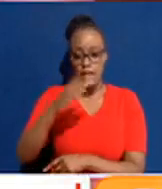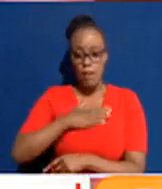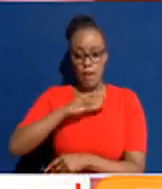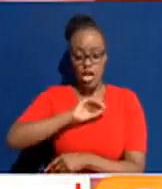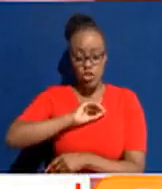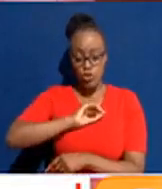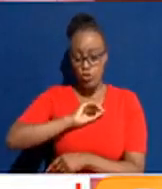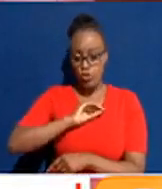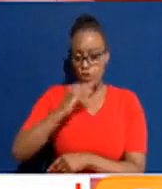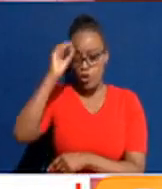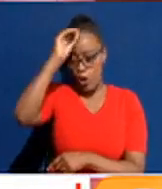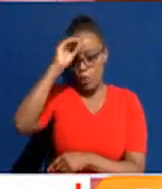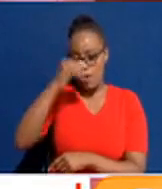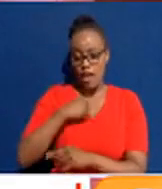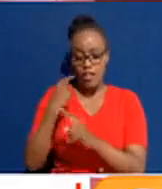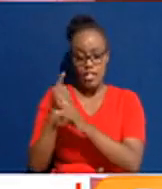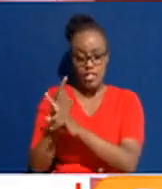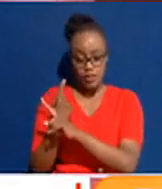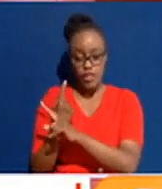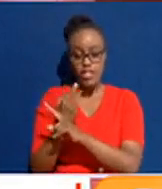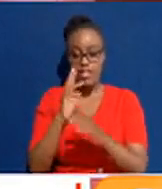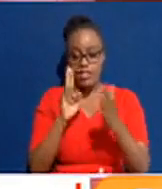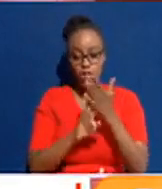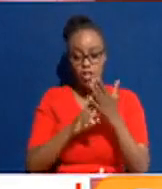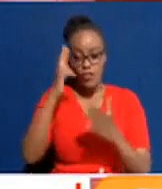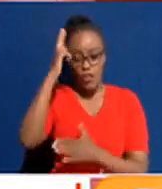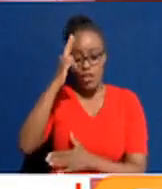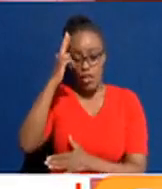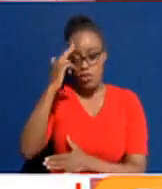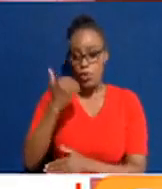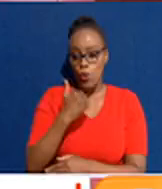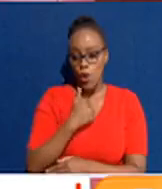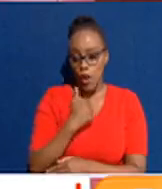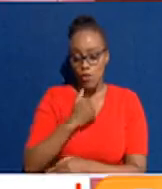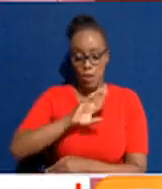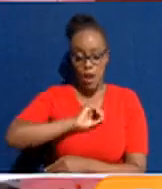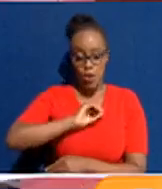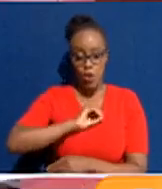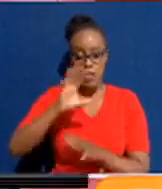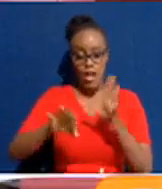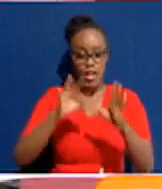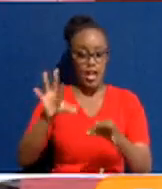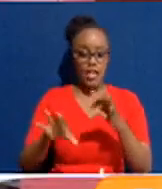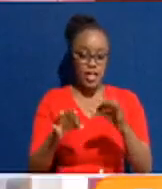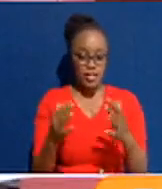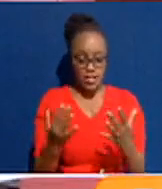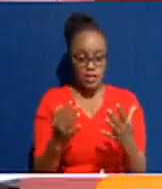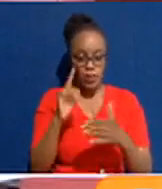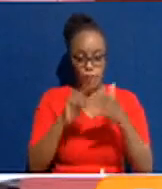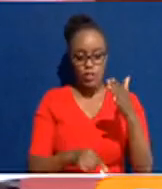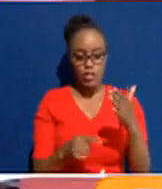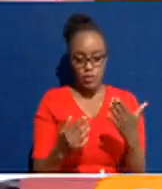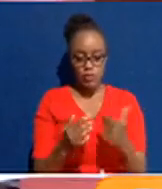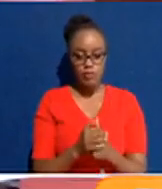to achieve better outcomes. And I reason this from my own analysis, that